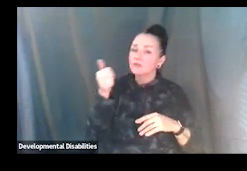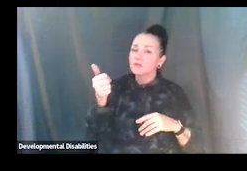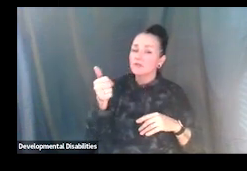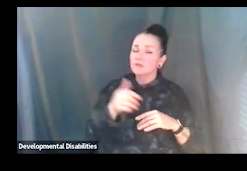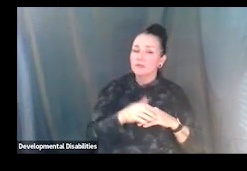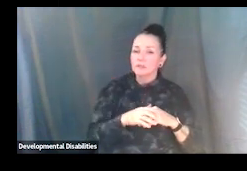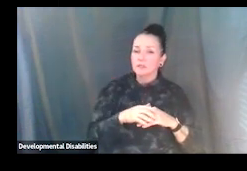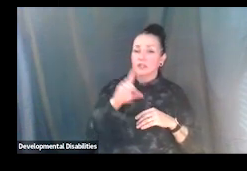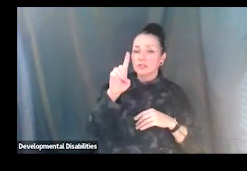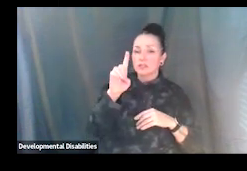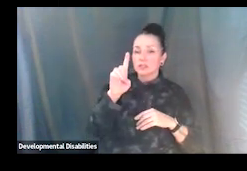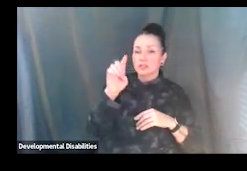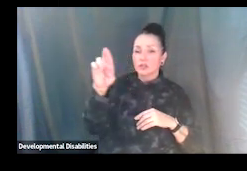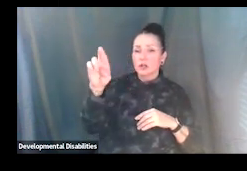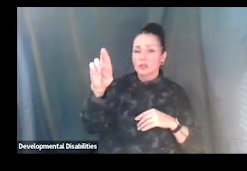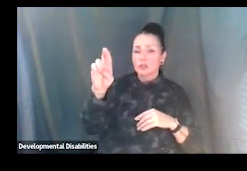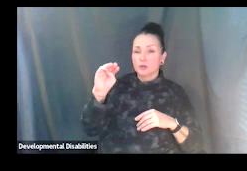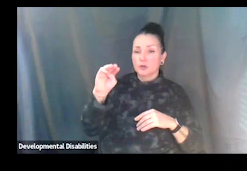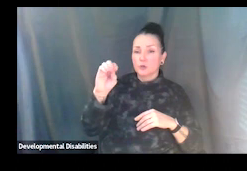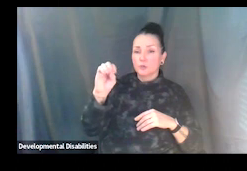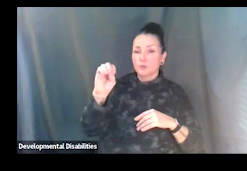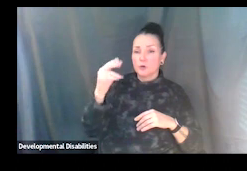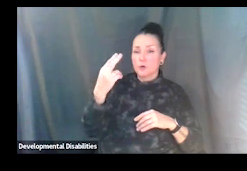Dr. Mohammed is a community pediatrician in London.